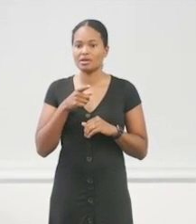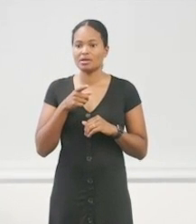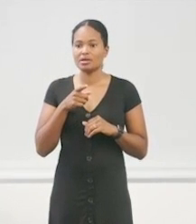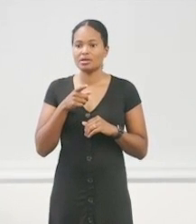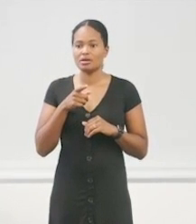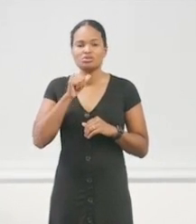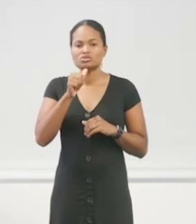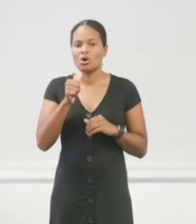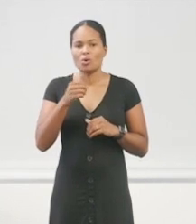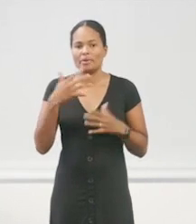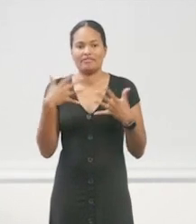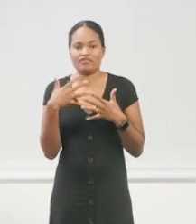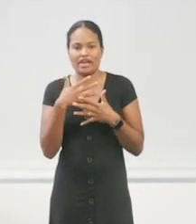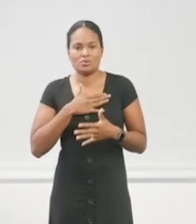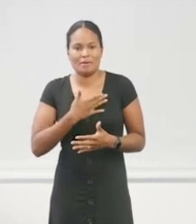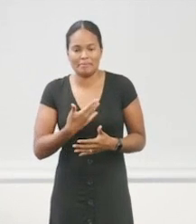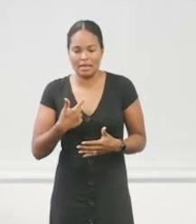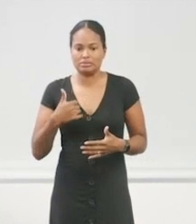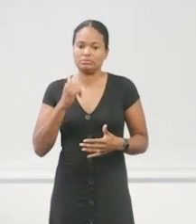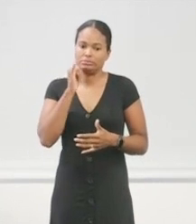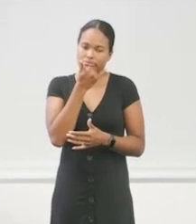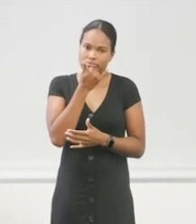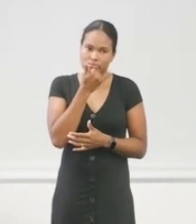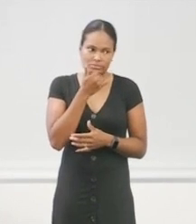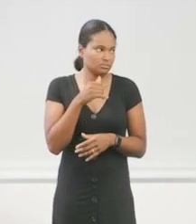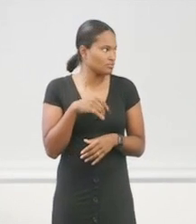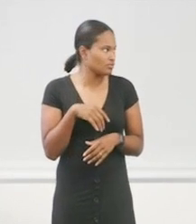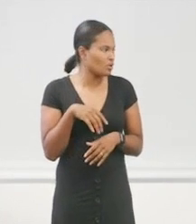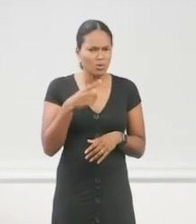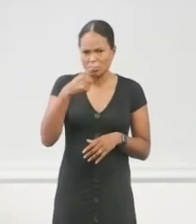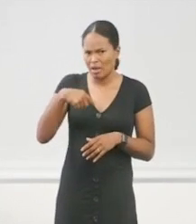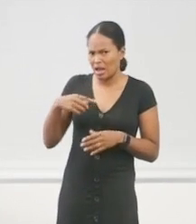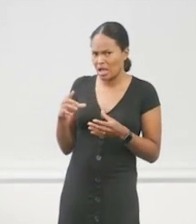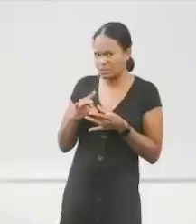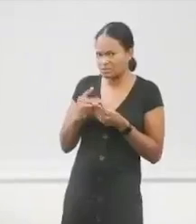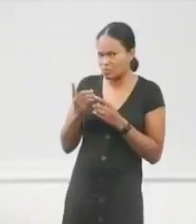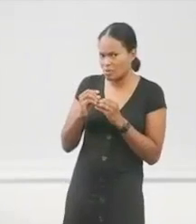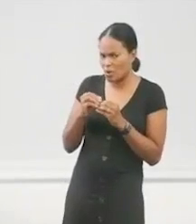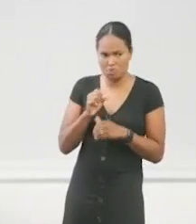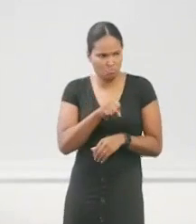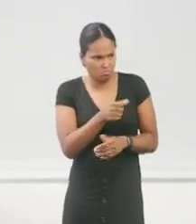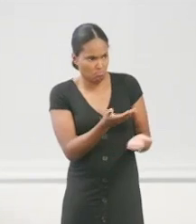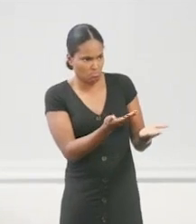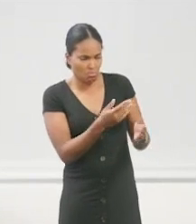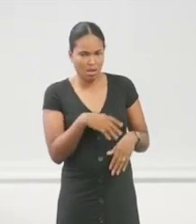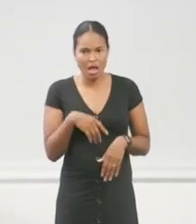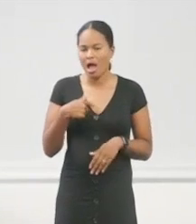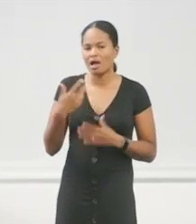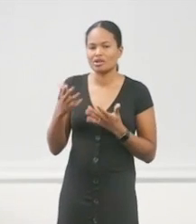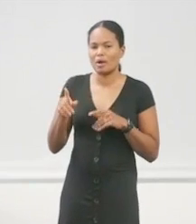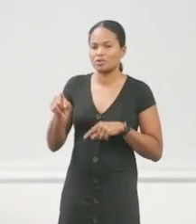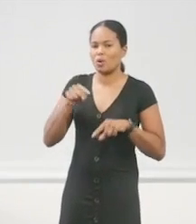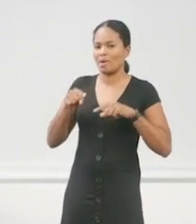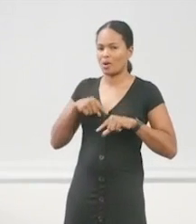something in error. And I think that's important too. But can I mention one more thing? So not to go backwards, but when